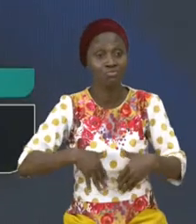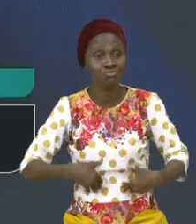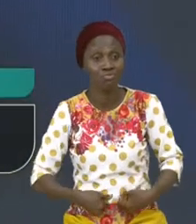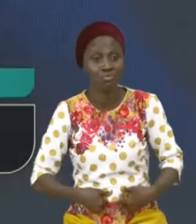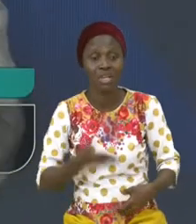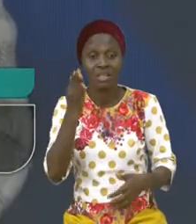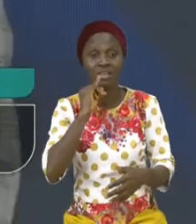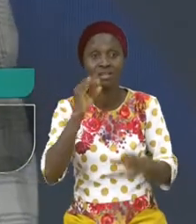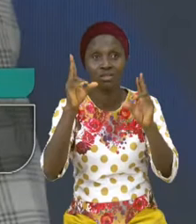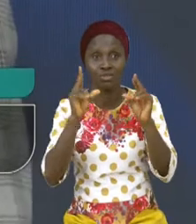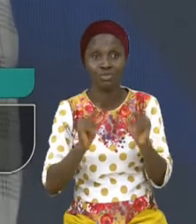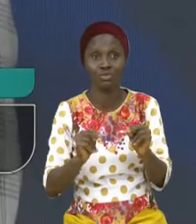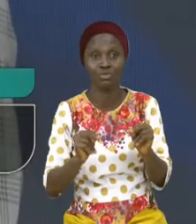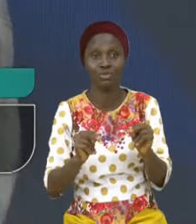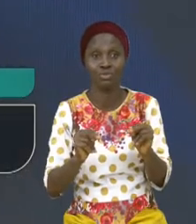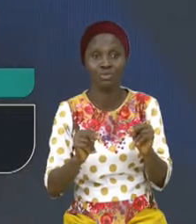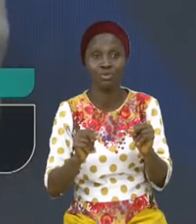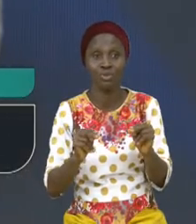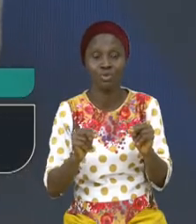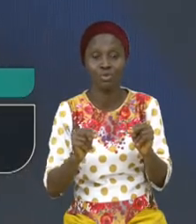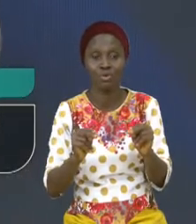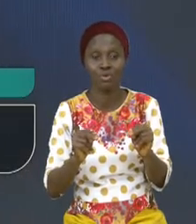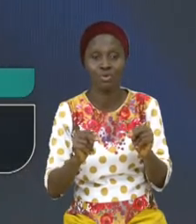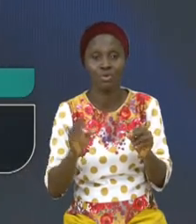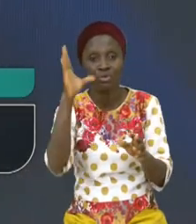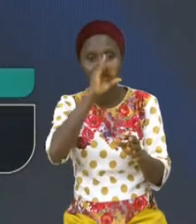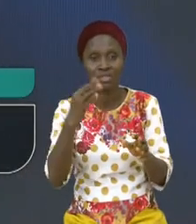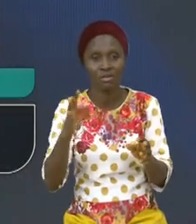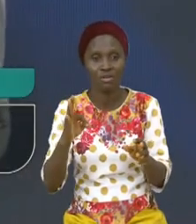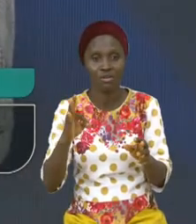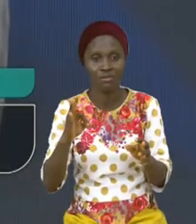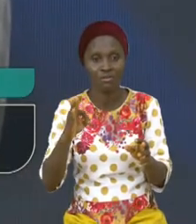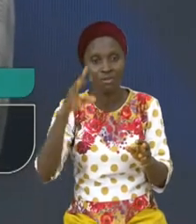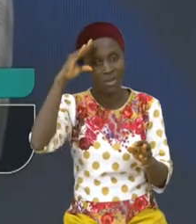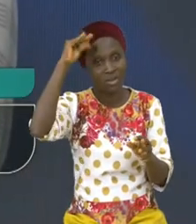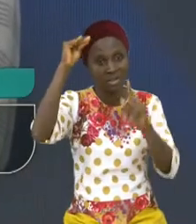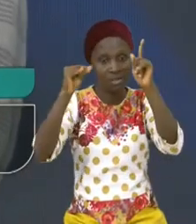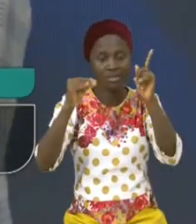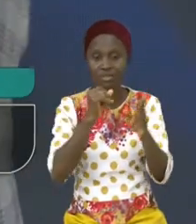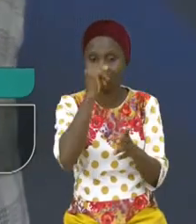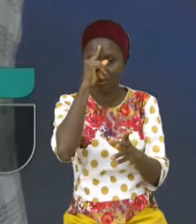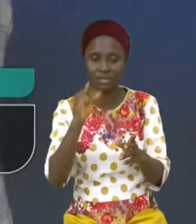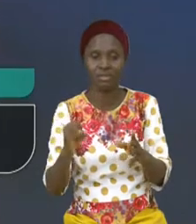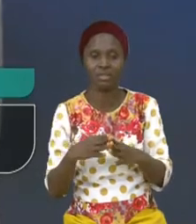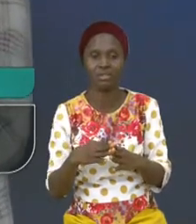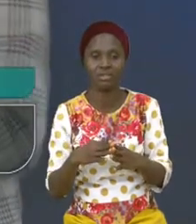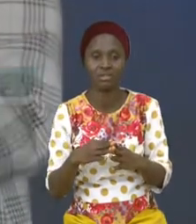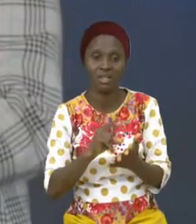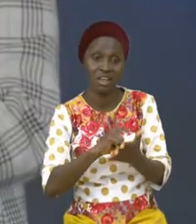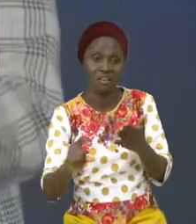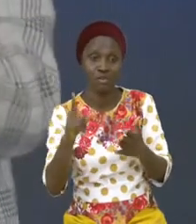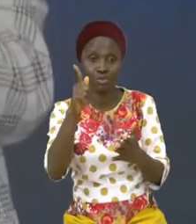neither is weary there is no searching of his understanding verse 29